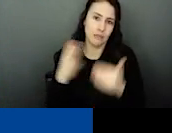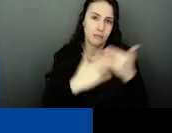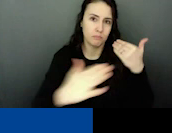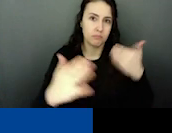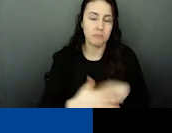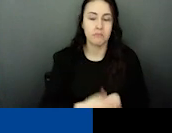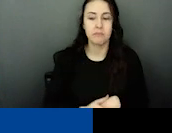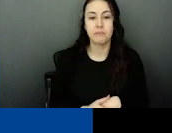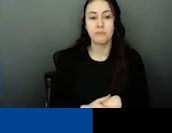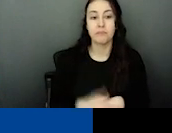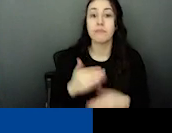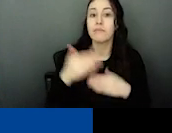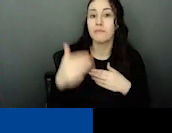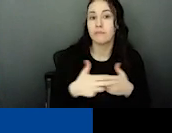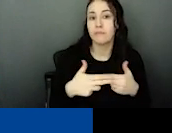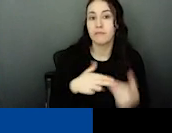Next slide, please.